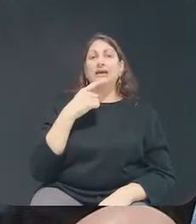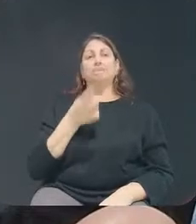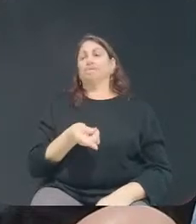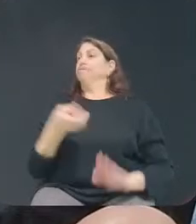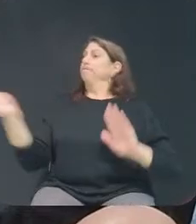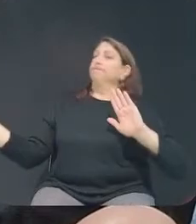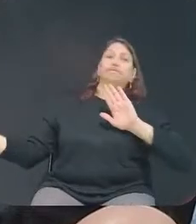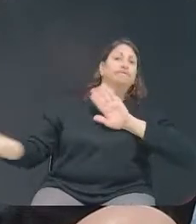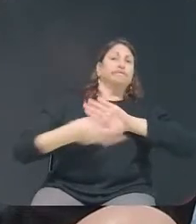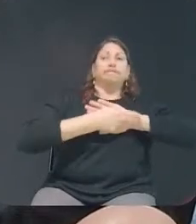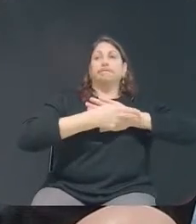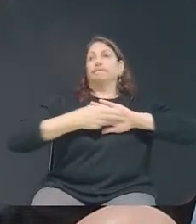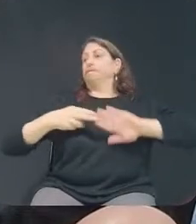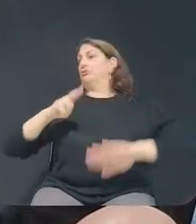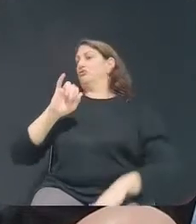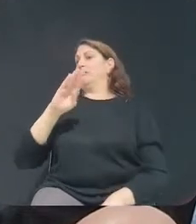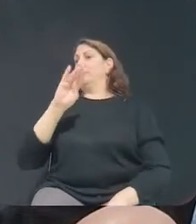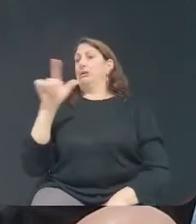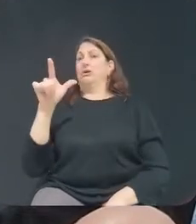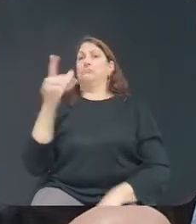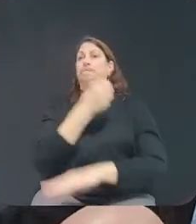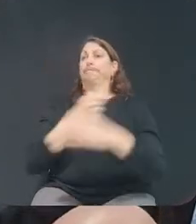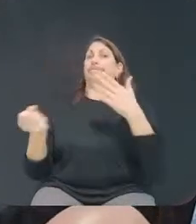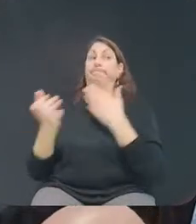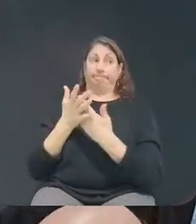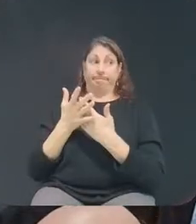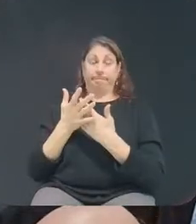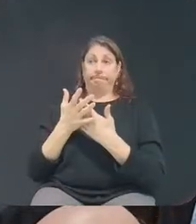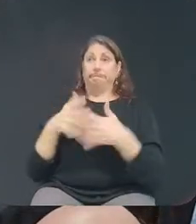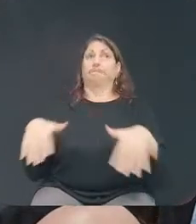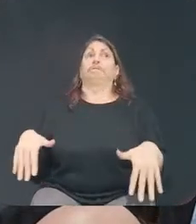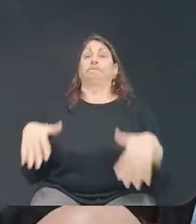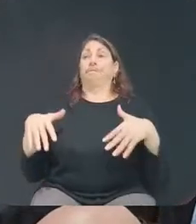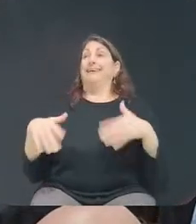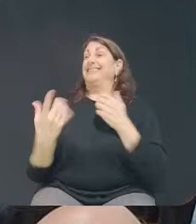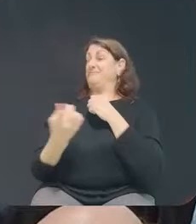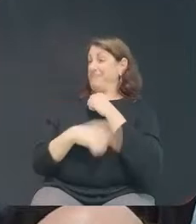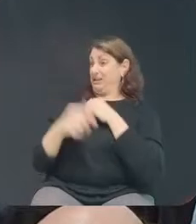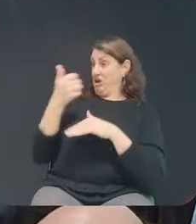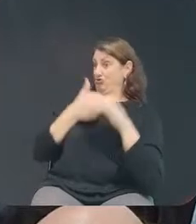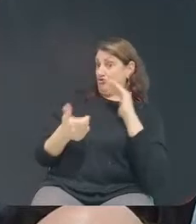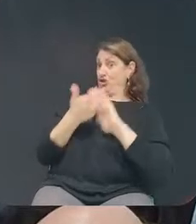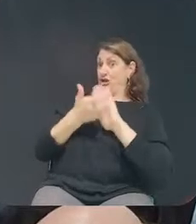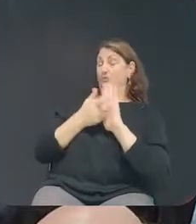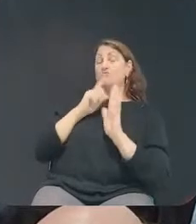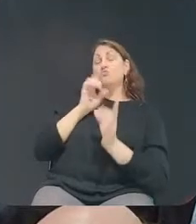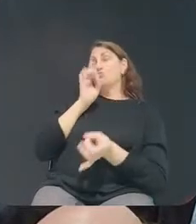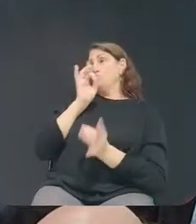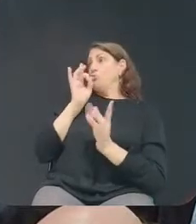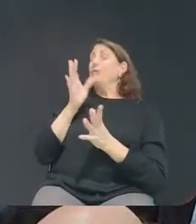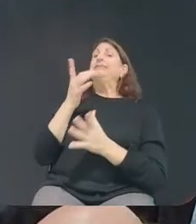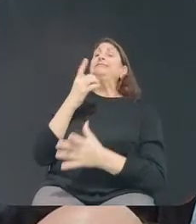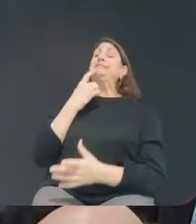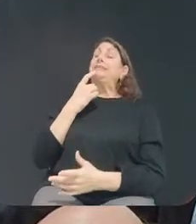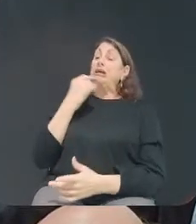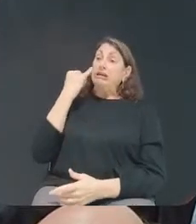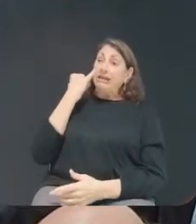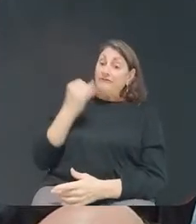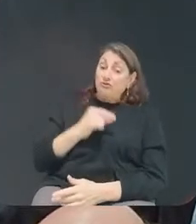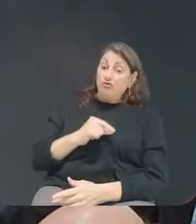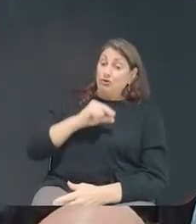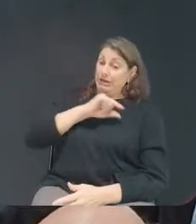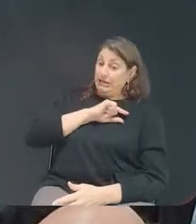and convicted under this law. The penalty under the law was harsh. The ordinance stipulated that those found guilty of